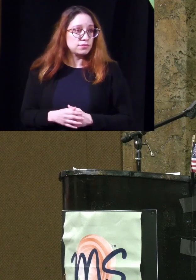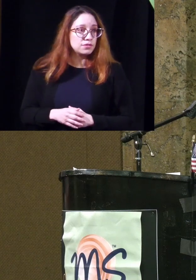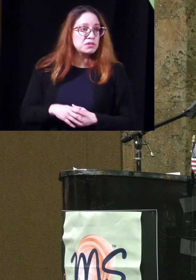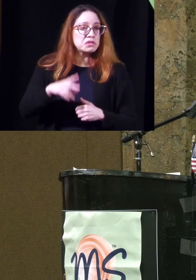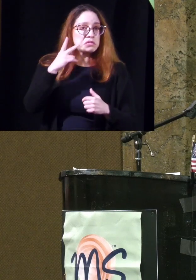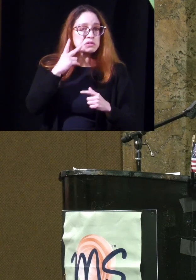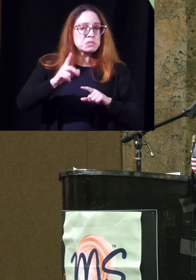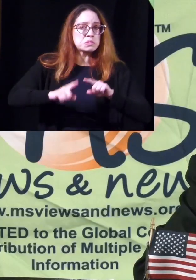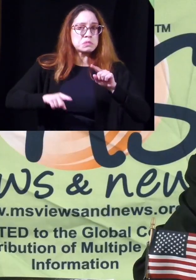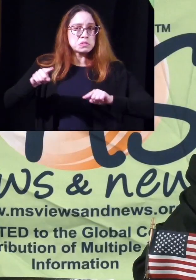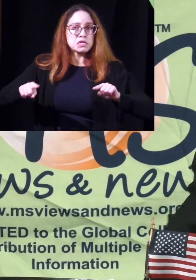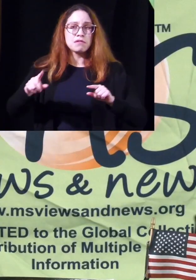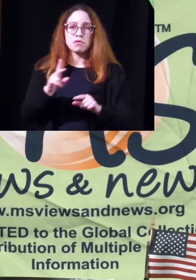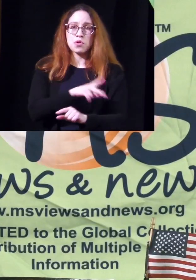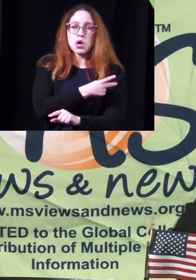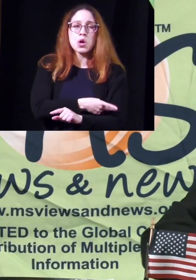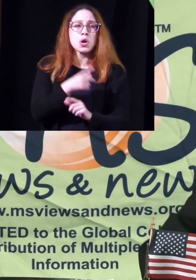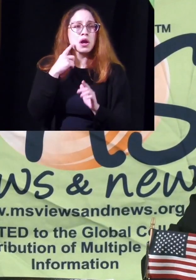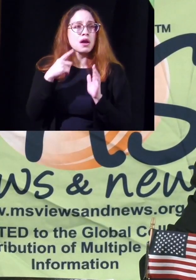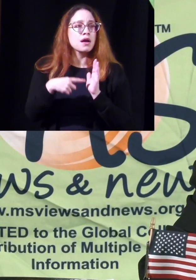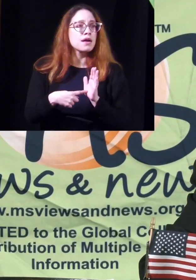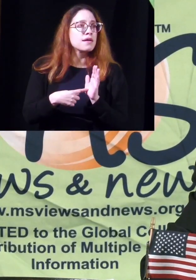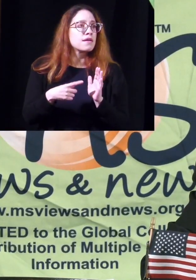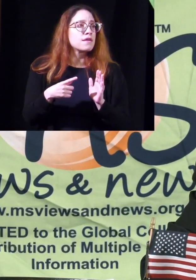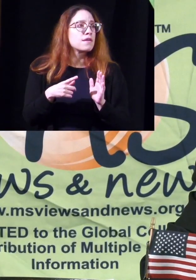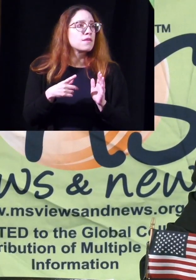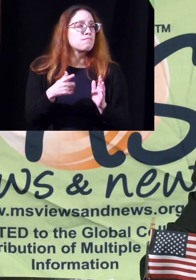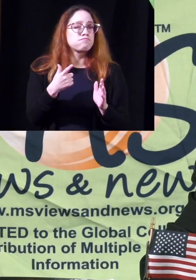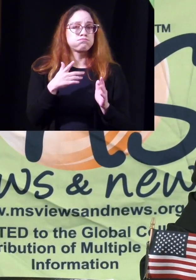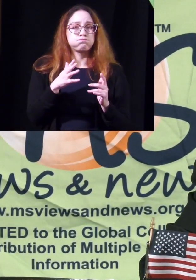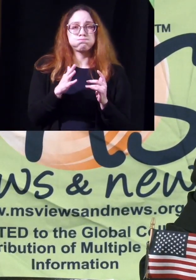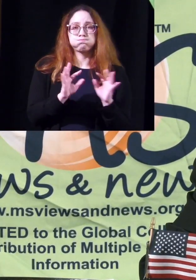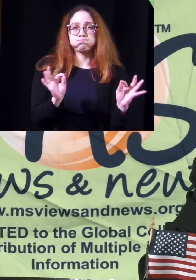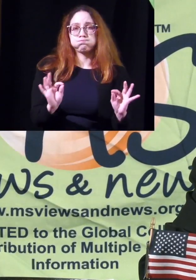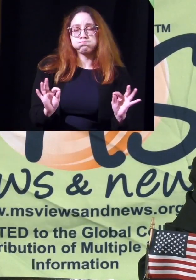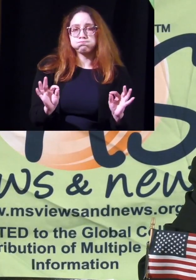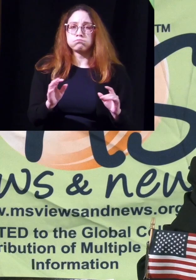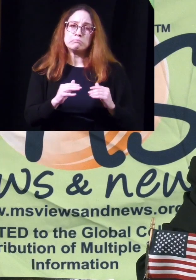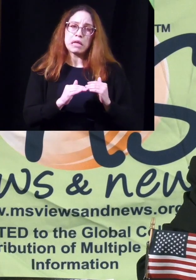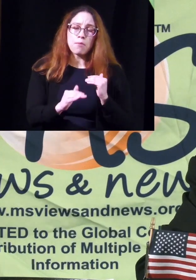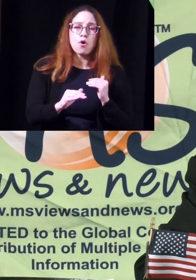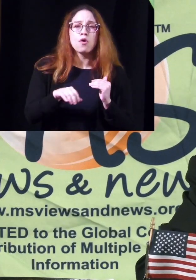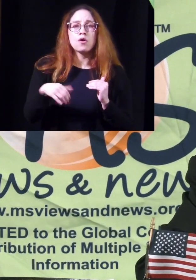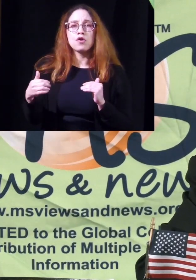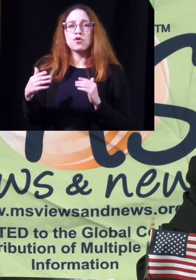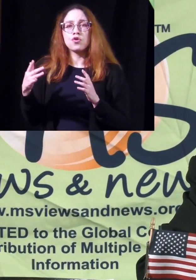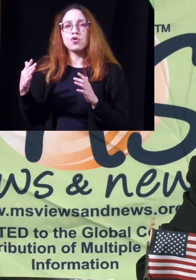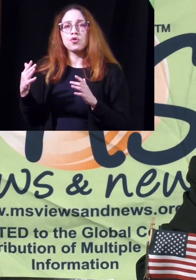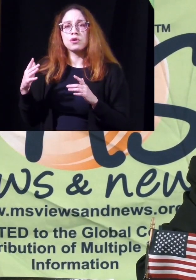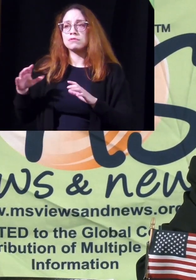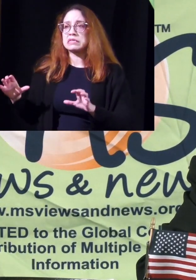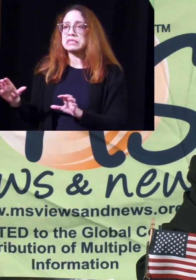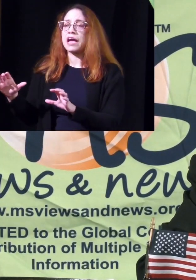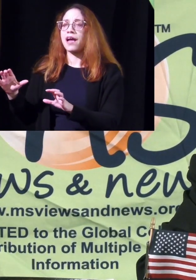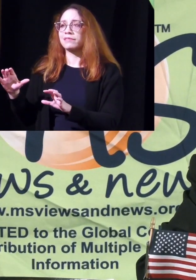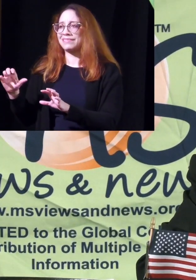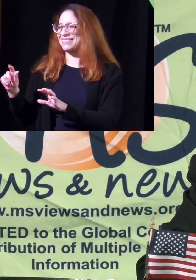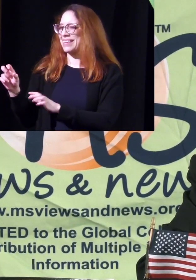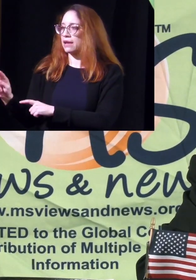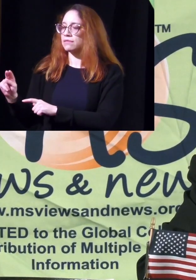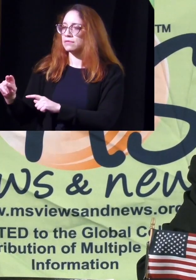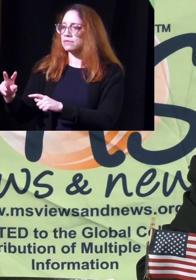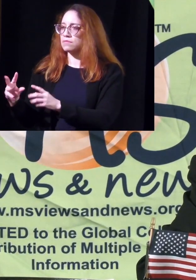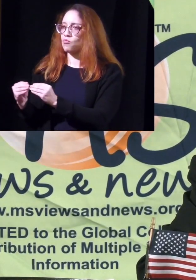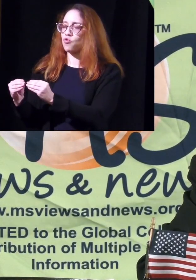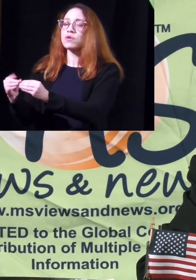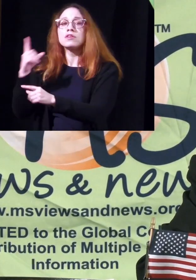seeing differences in different patients. I showed you 2 examples of the patient with very mild activity and doing stable, and the person that had very active scan. So I think